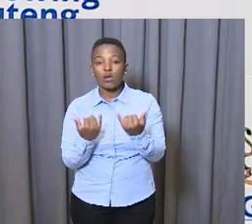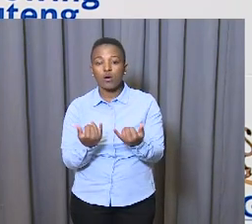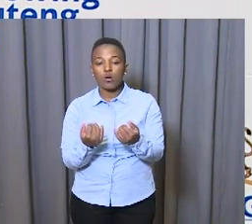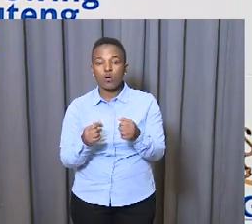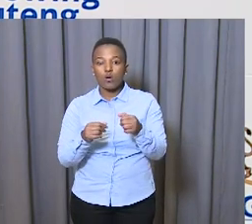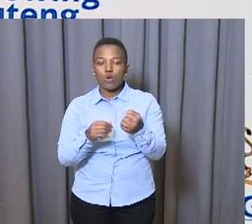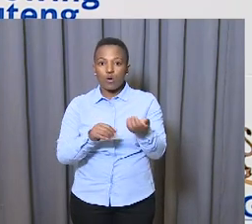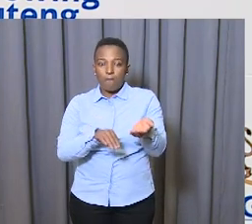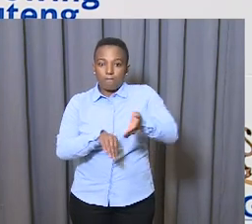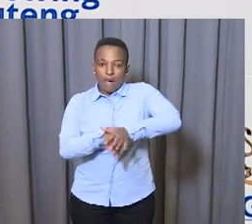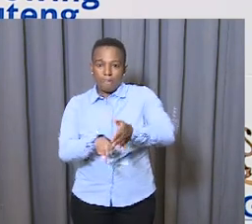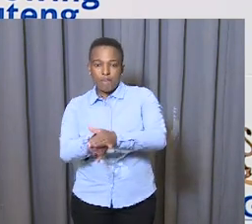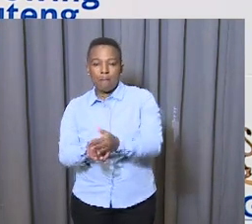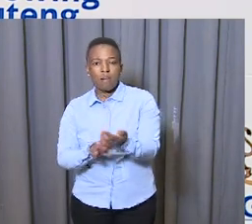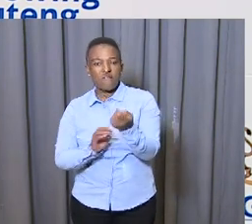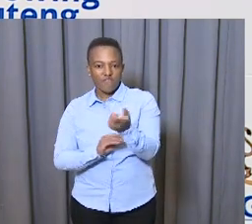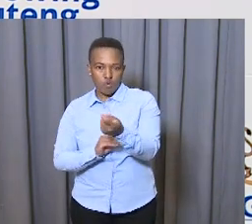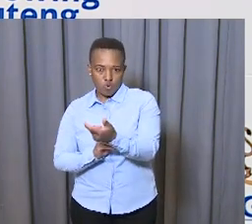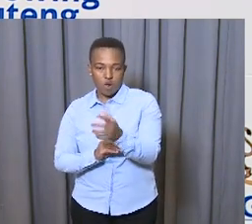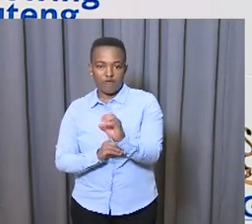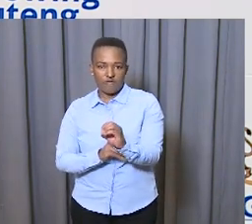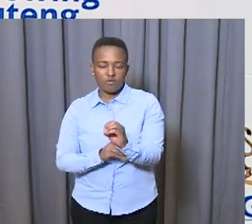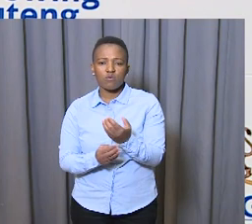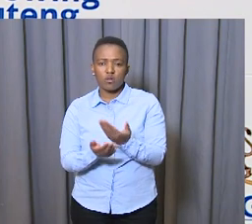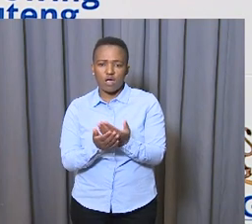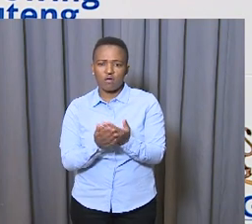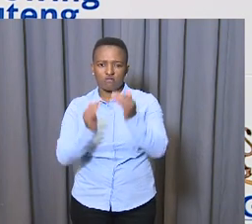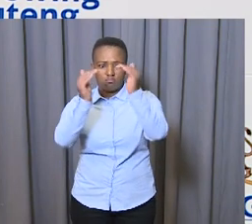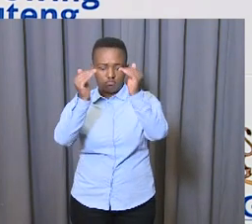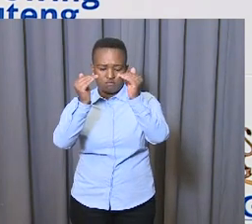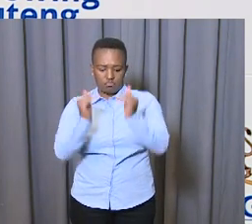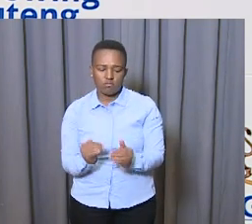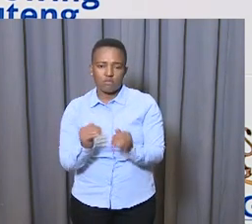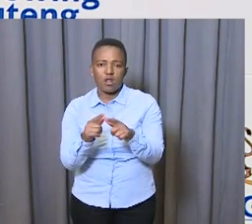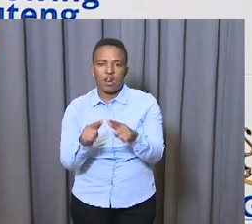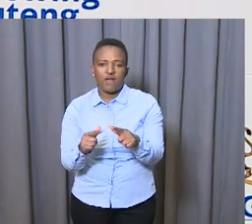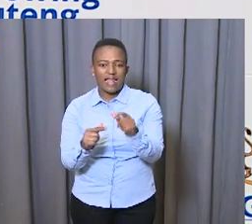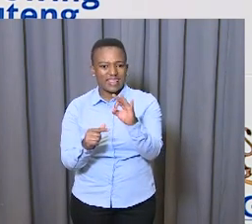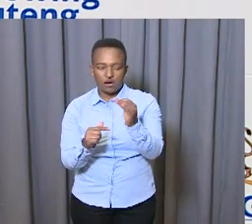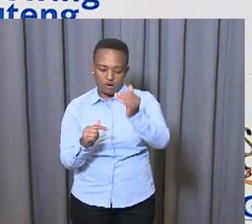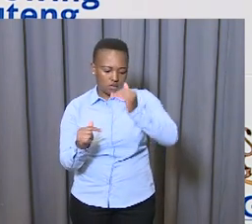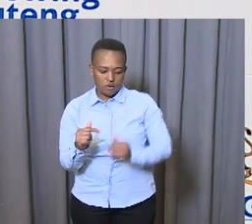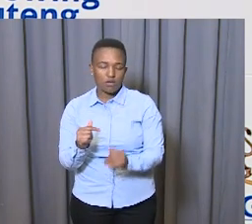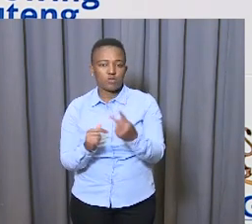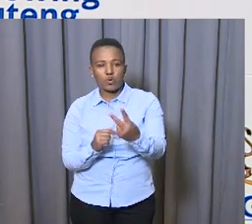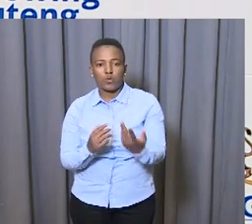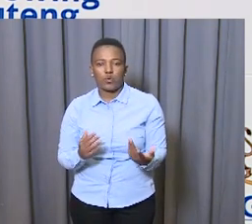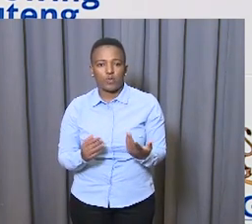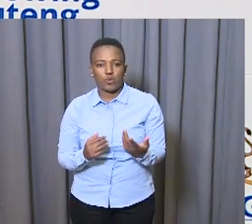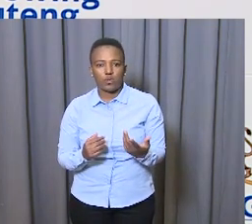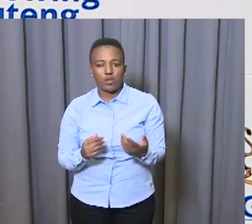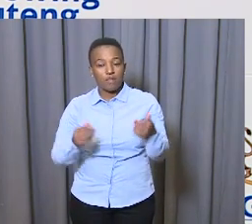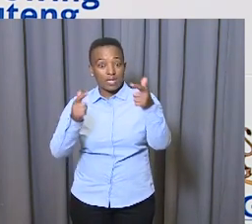mortality rate low, we would be able to move beyond level 3, actually. Level 3 is not it's not